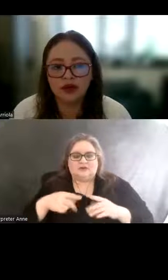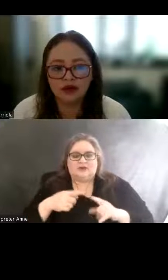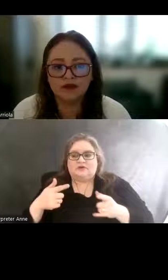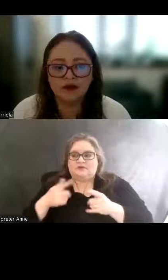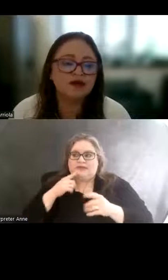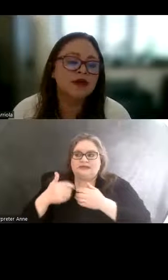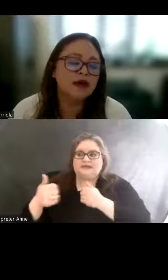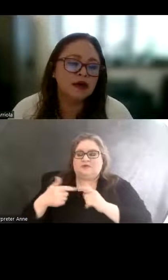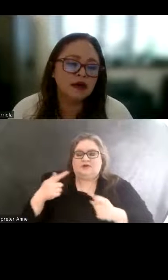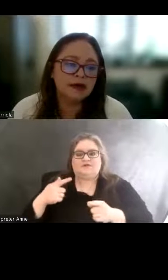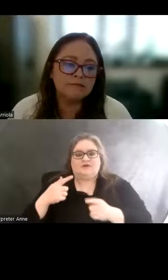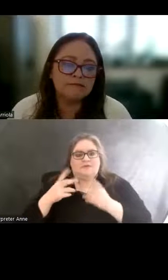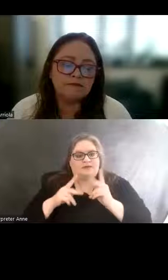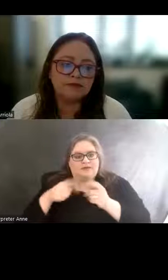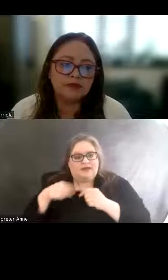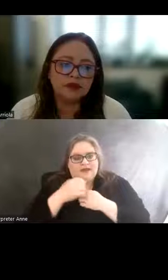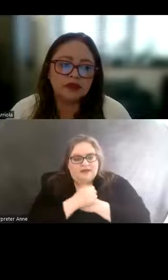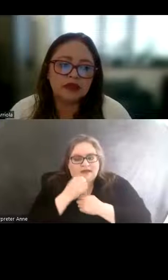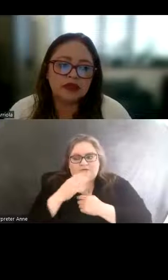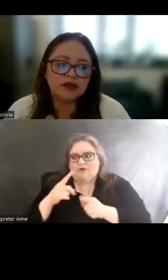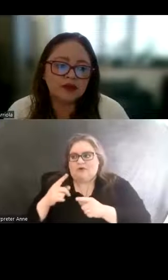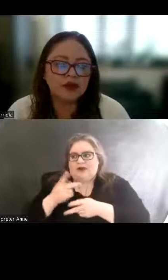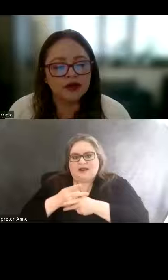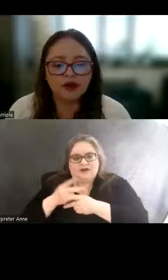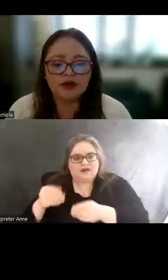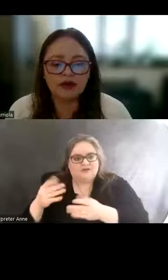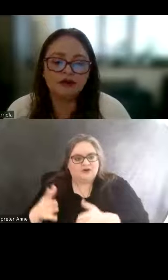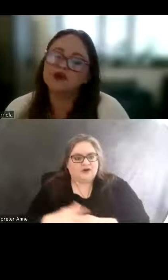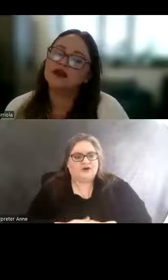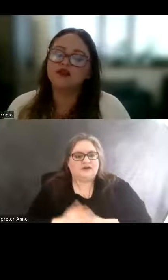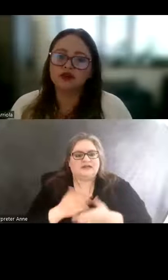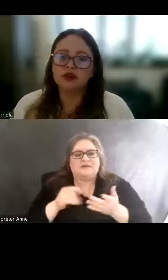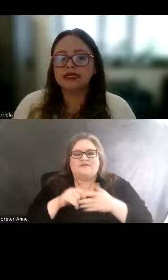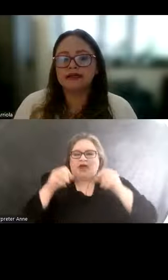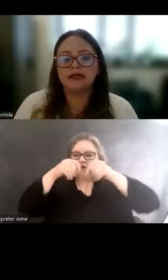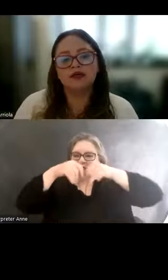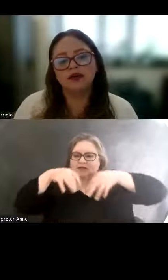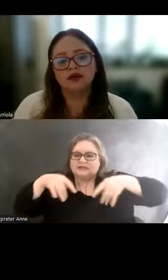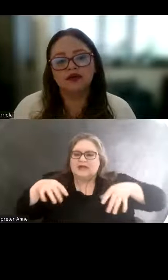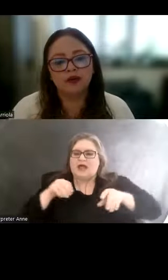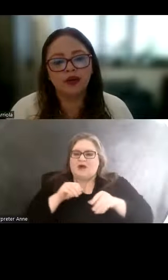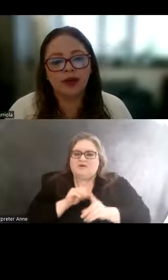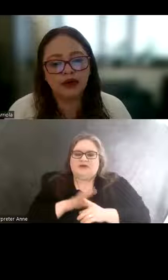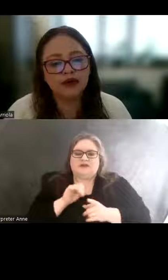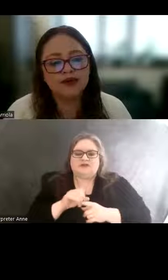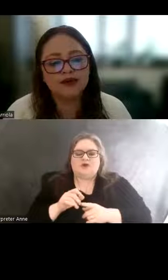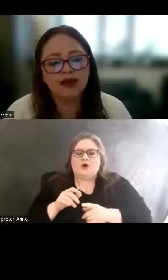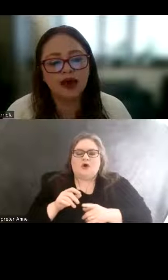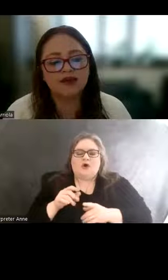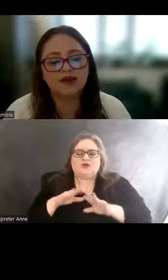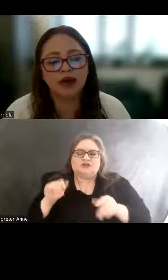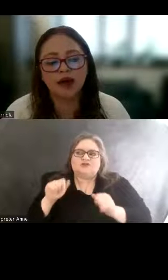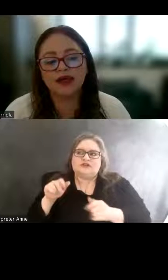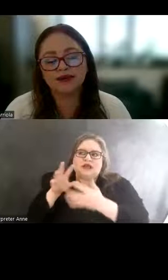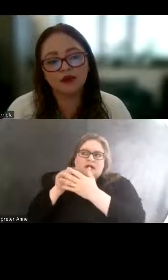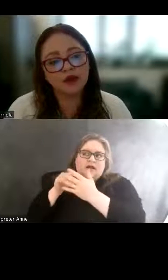ones or caregivers. Some of that trickle down effect, right? So children can take cues from their parents